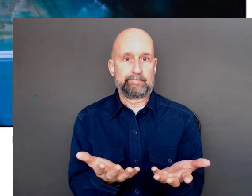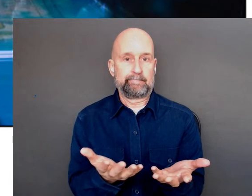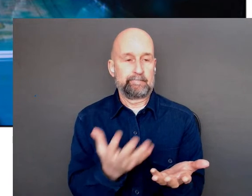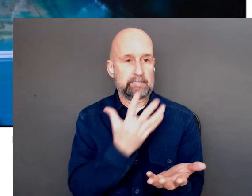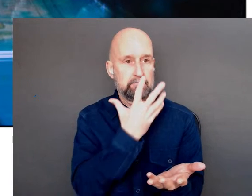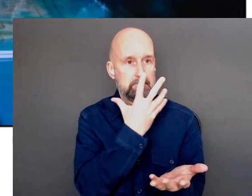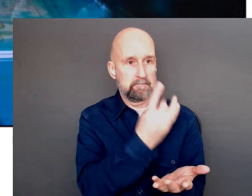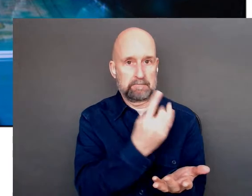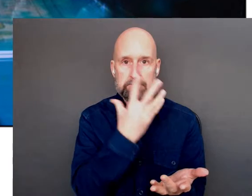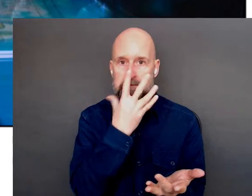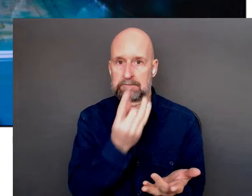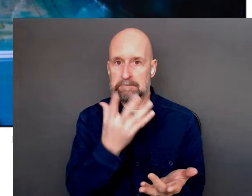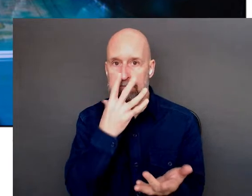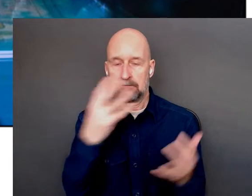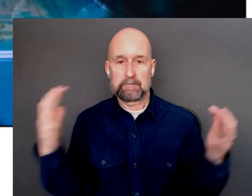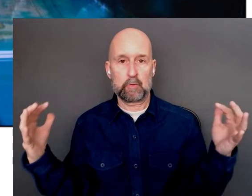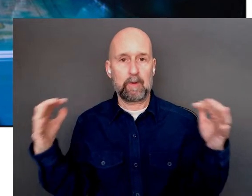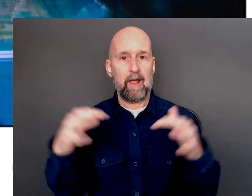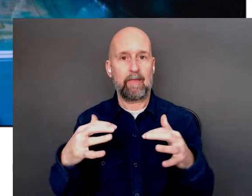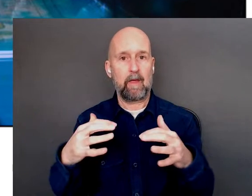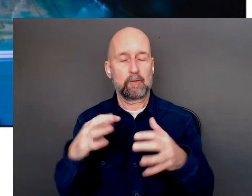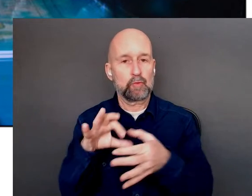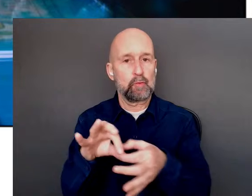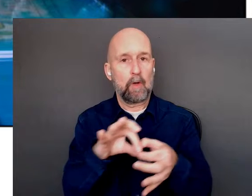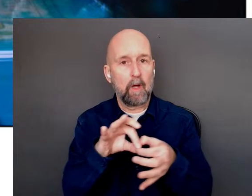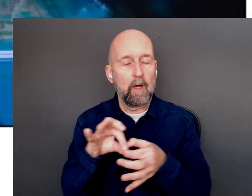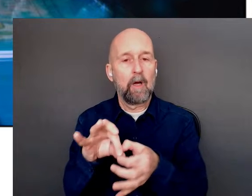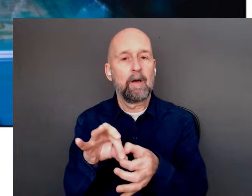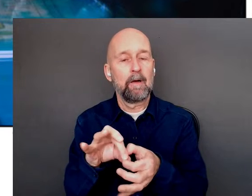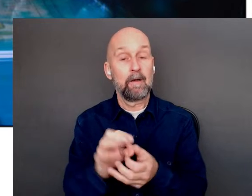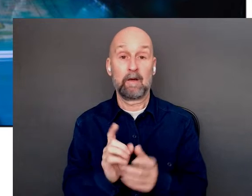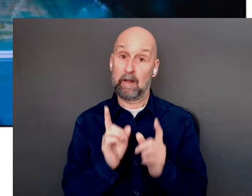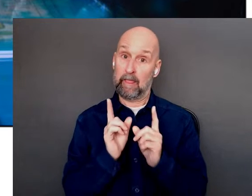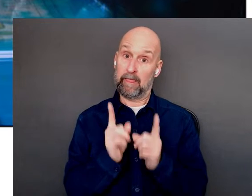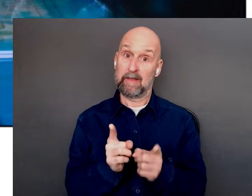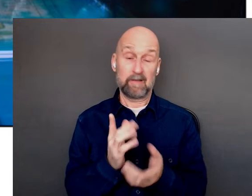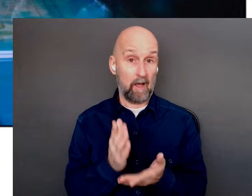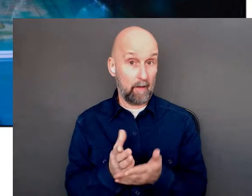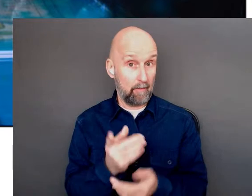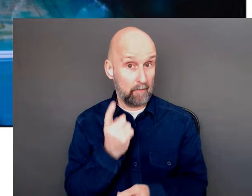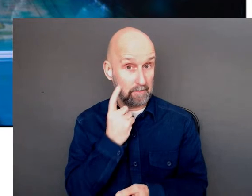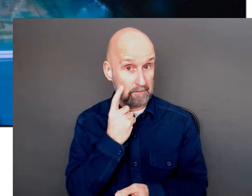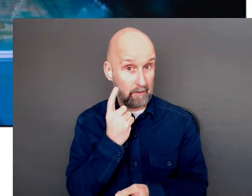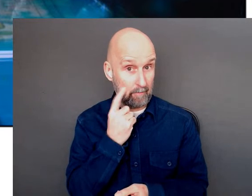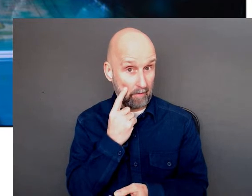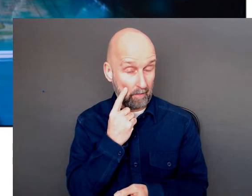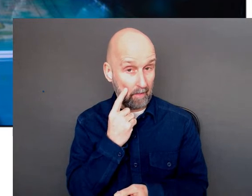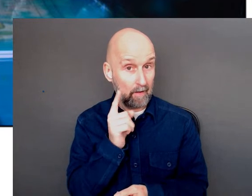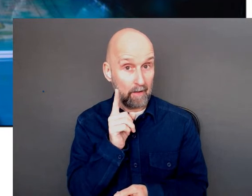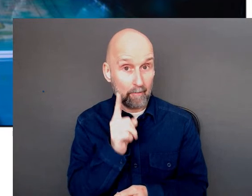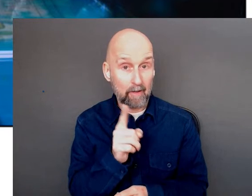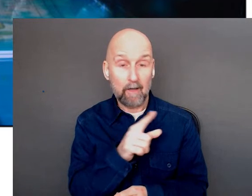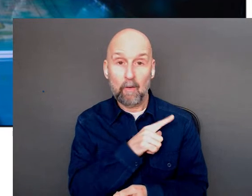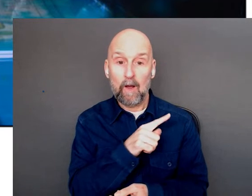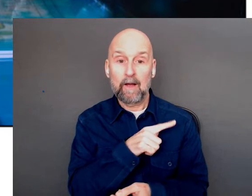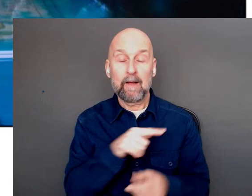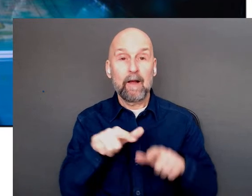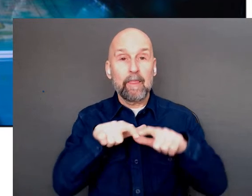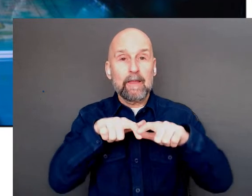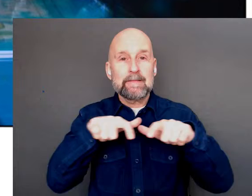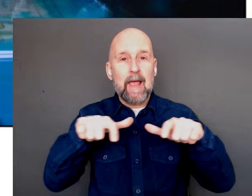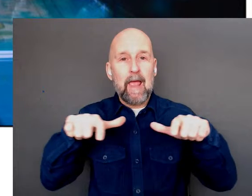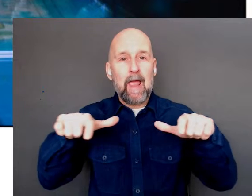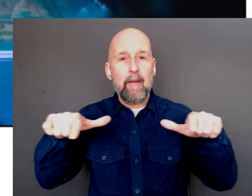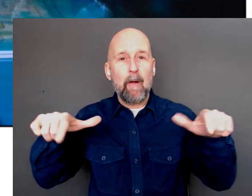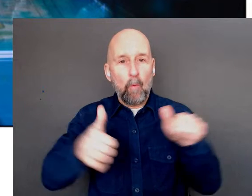do something? And in this one was quite simple, but the size of the table was big enough